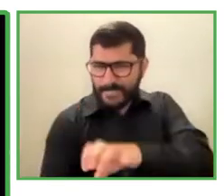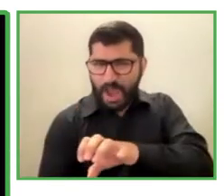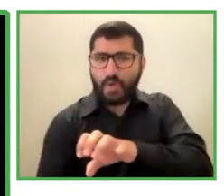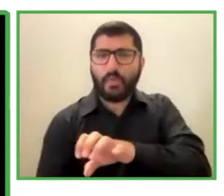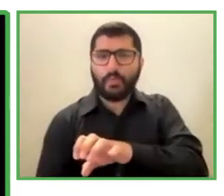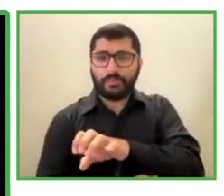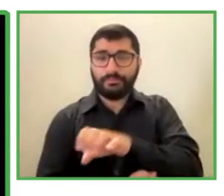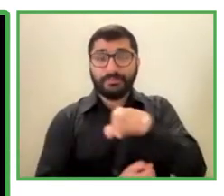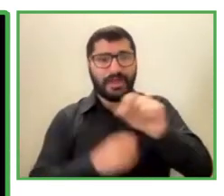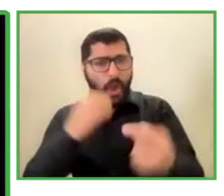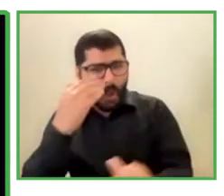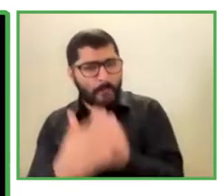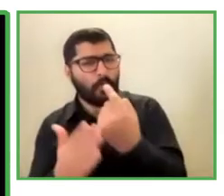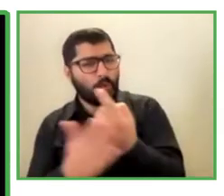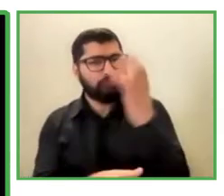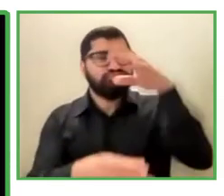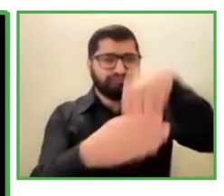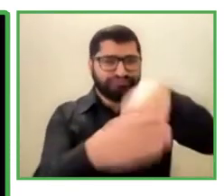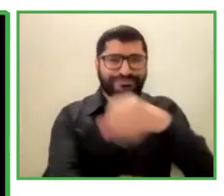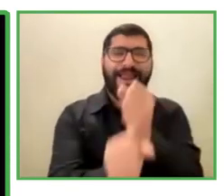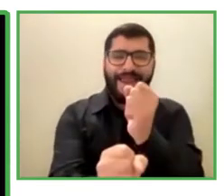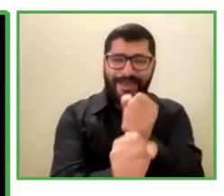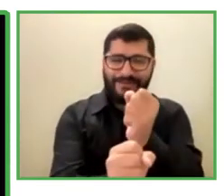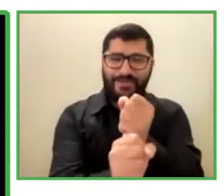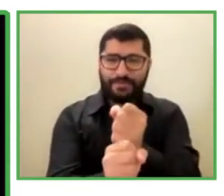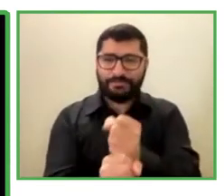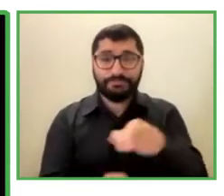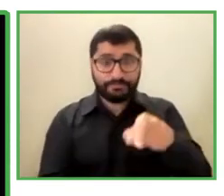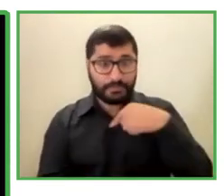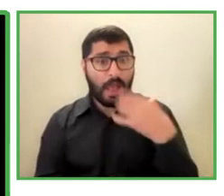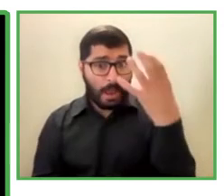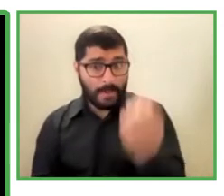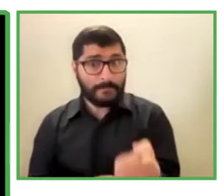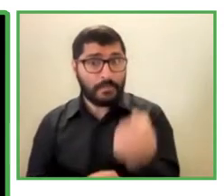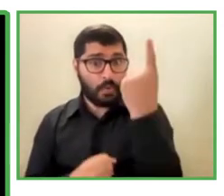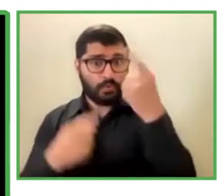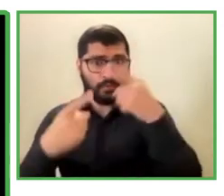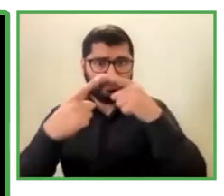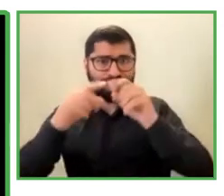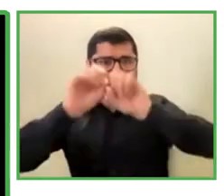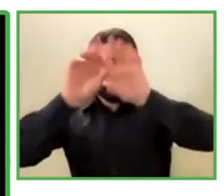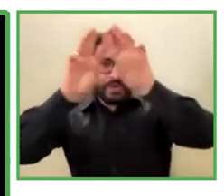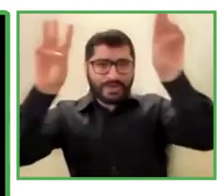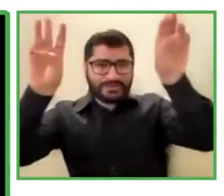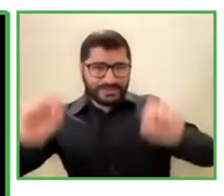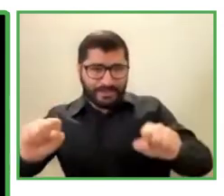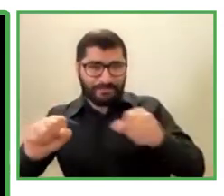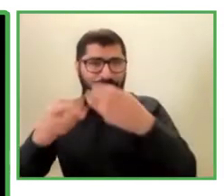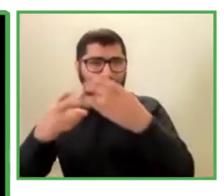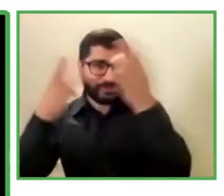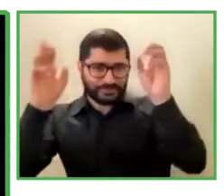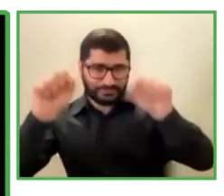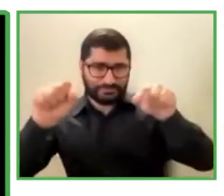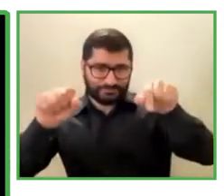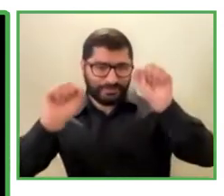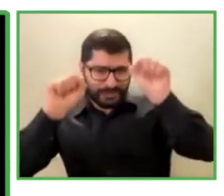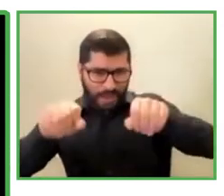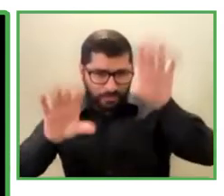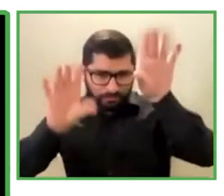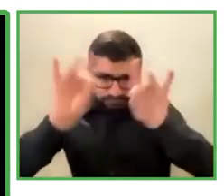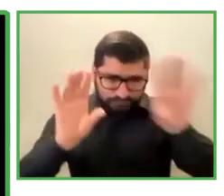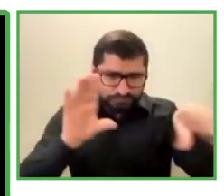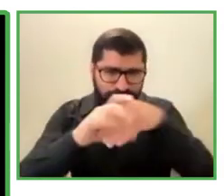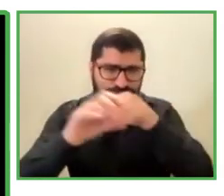in the different work opportunities. We have a platform for recruitment that is absolutely accessible for the